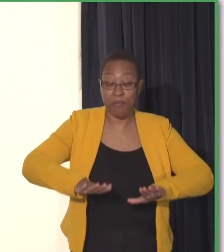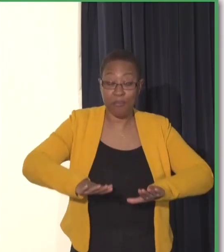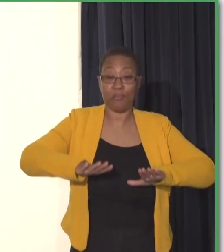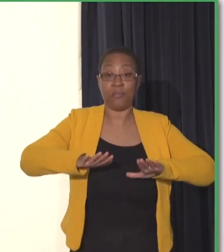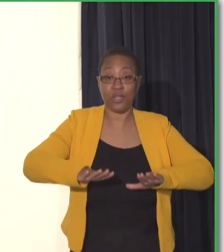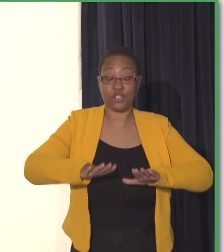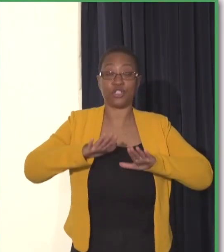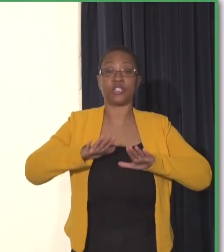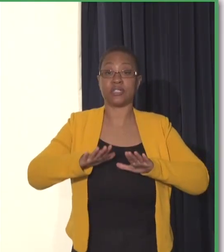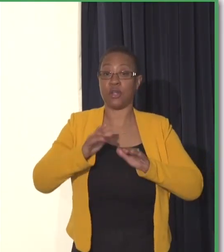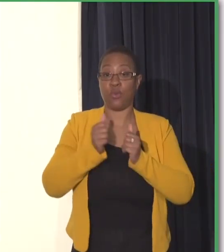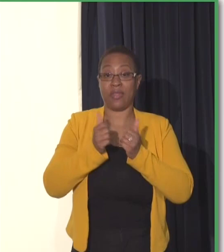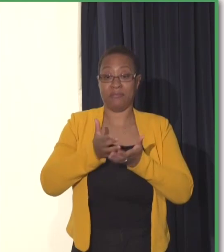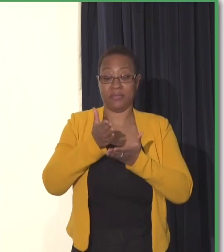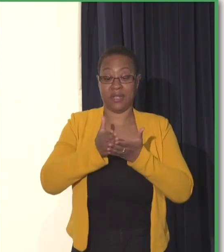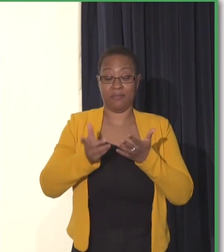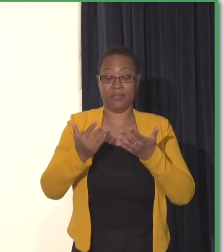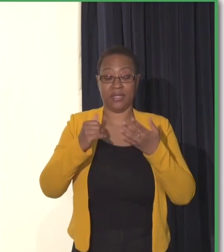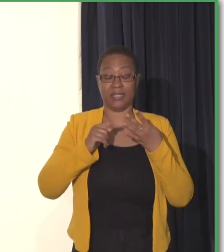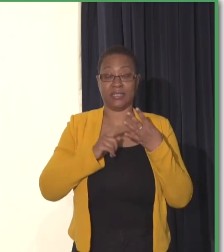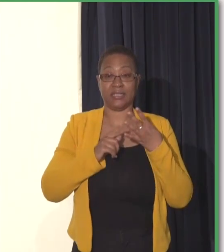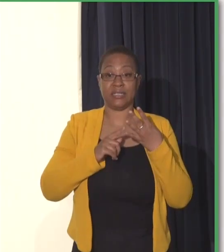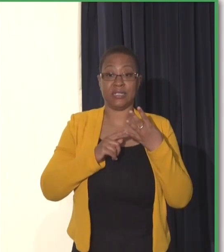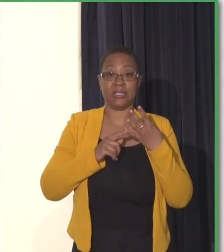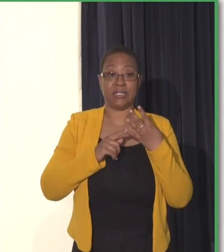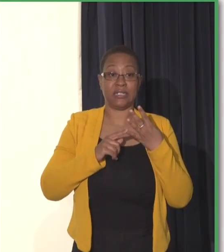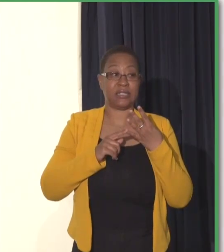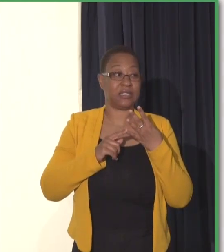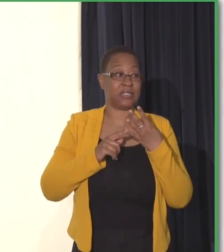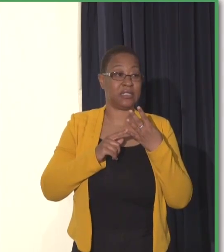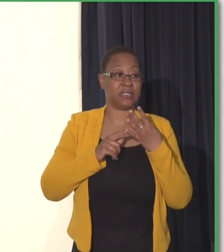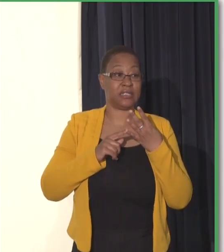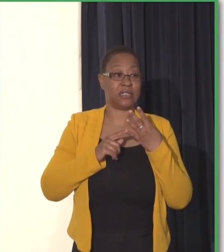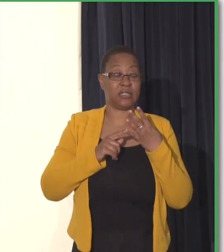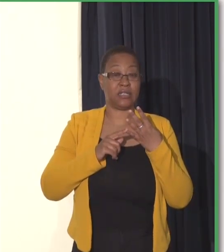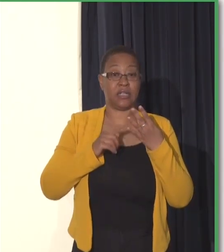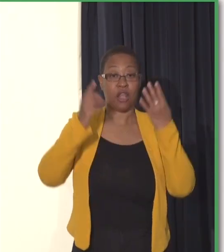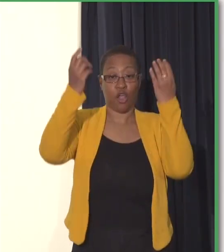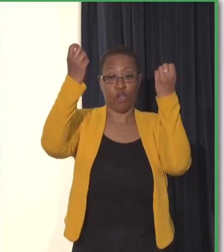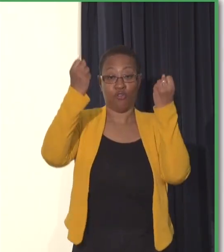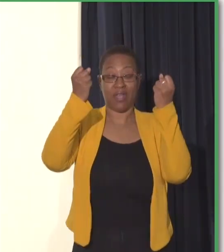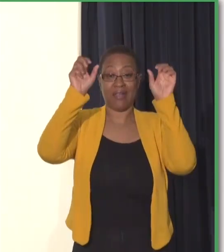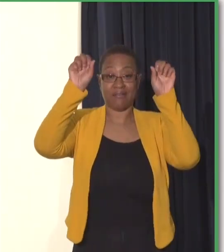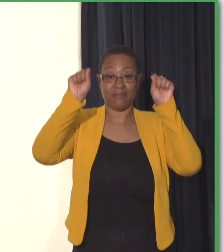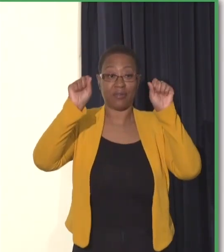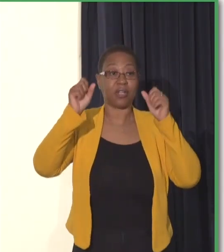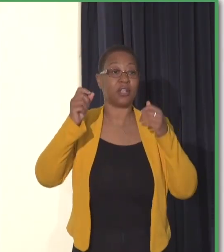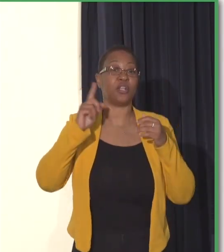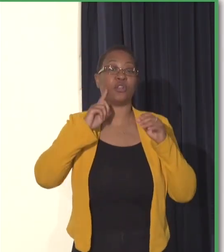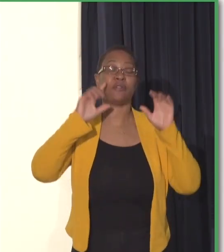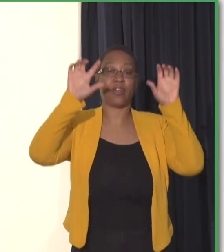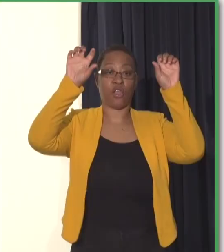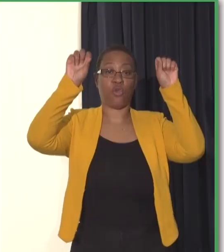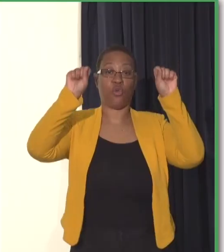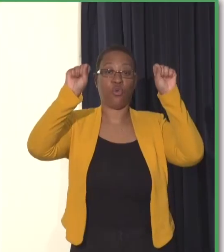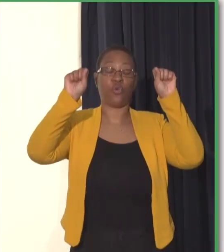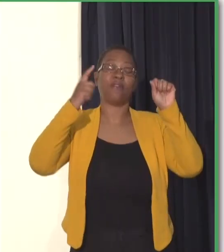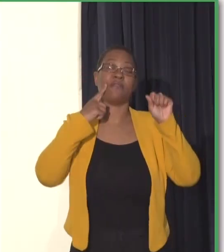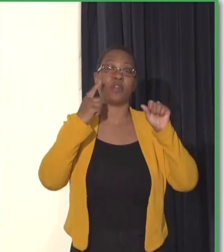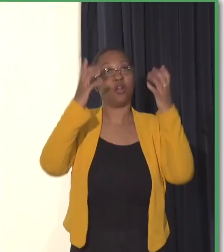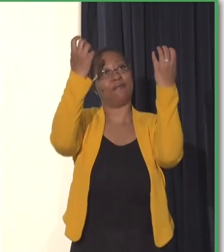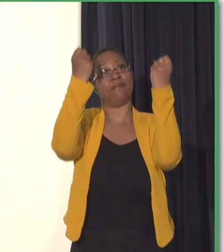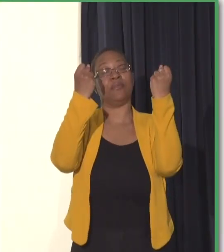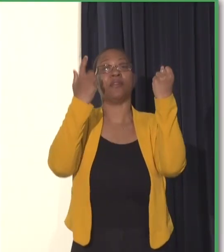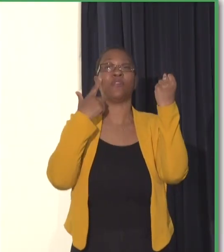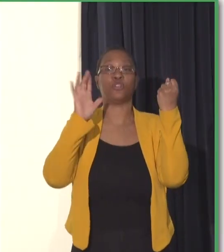That's consistently. And then flexes, arm hangs, overhang grips, you got to hold on for 25 seconds. So I